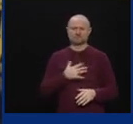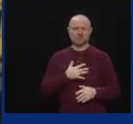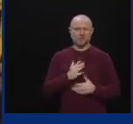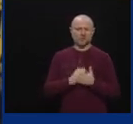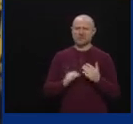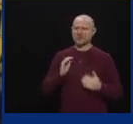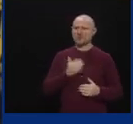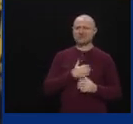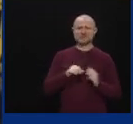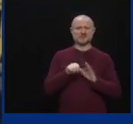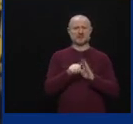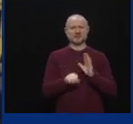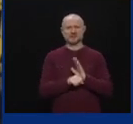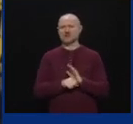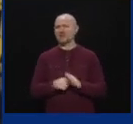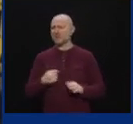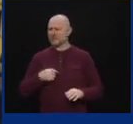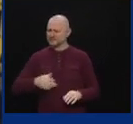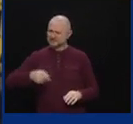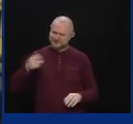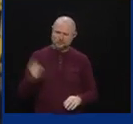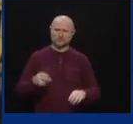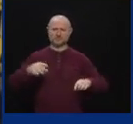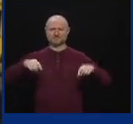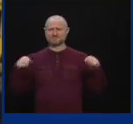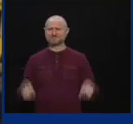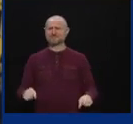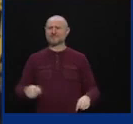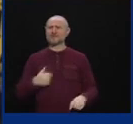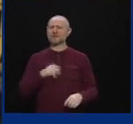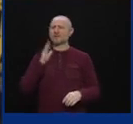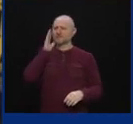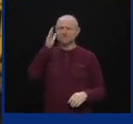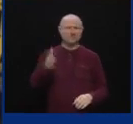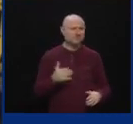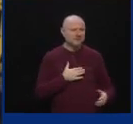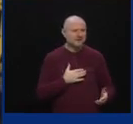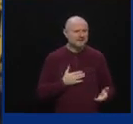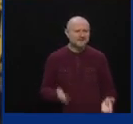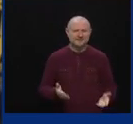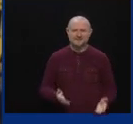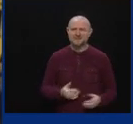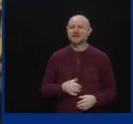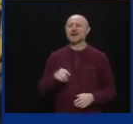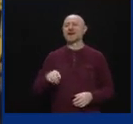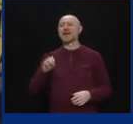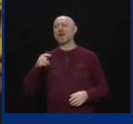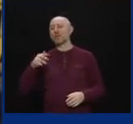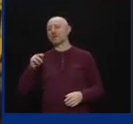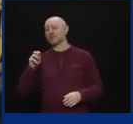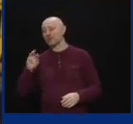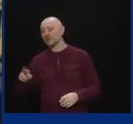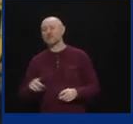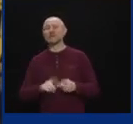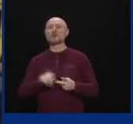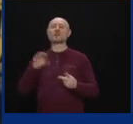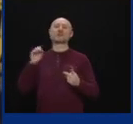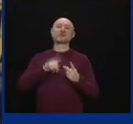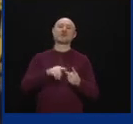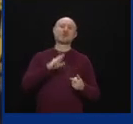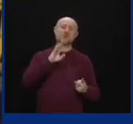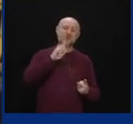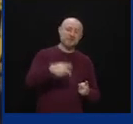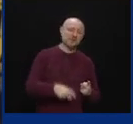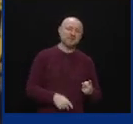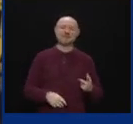state's destiny, part of our history, part of our assets. And our friends at Equinor and Marmon and BP, you made it happen. You made